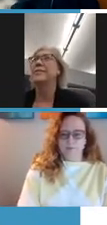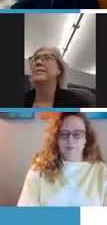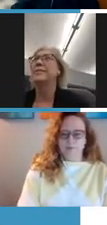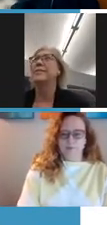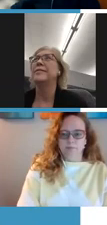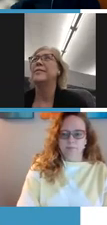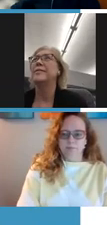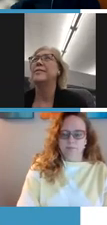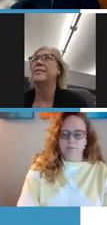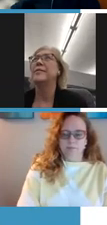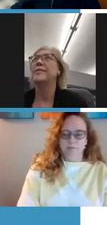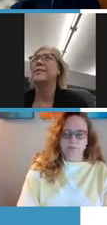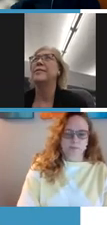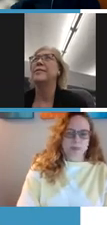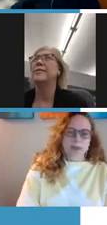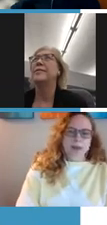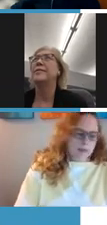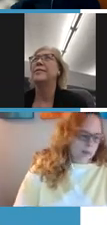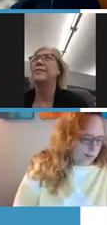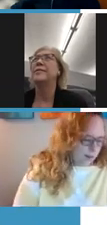And that's it for me.